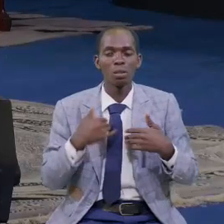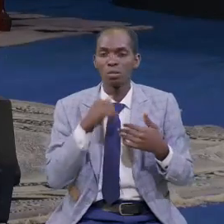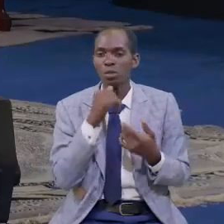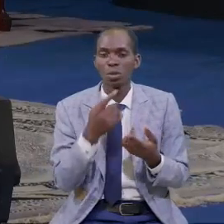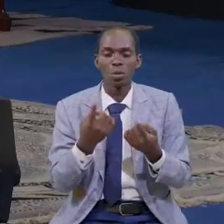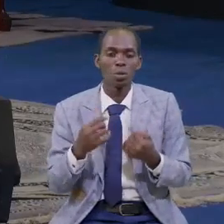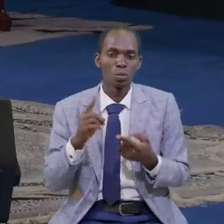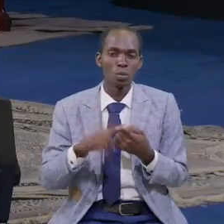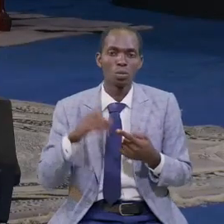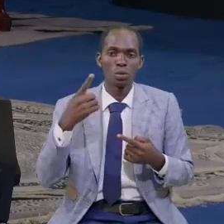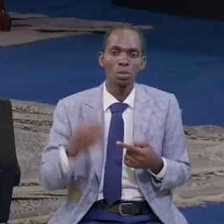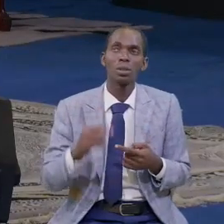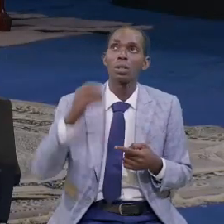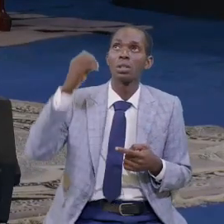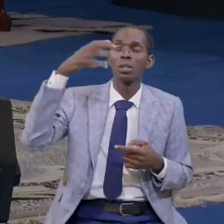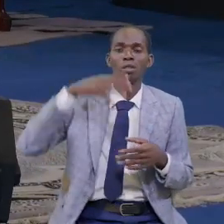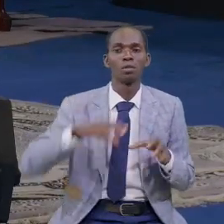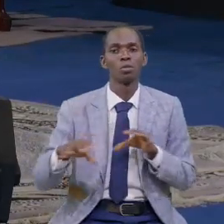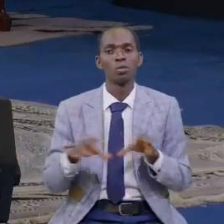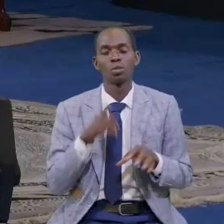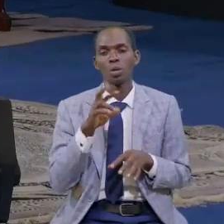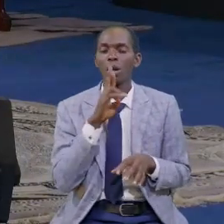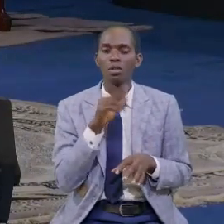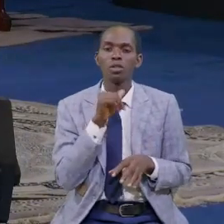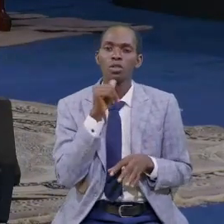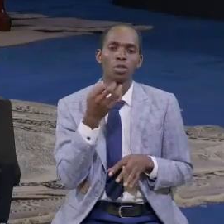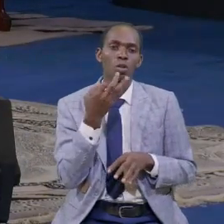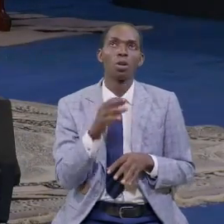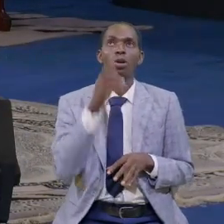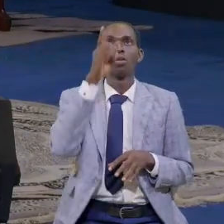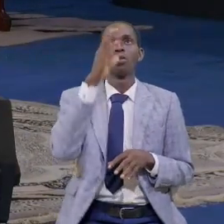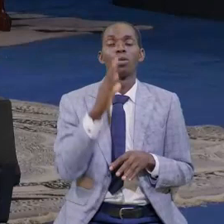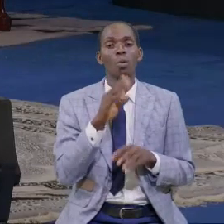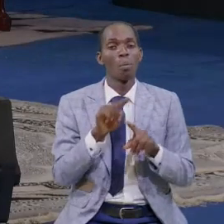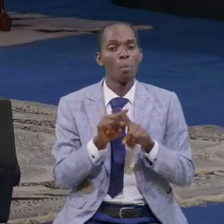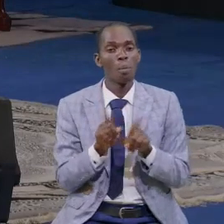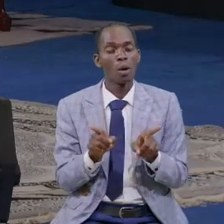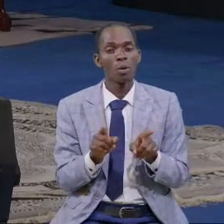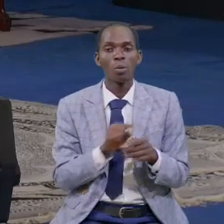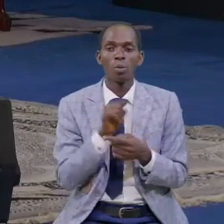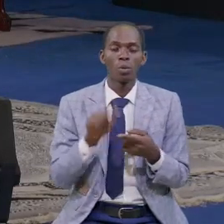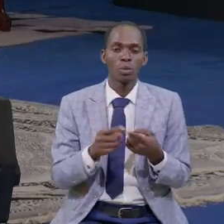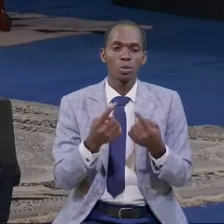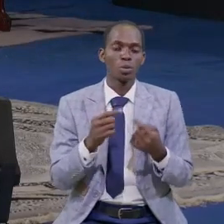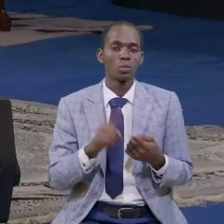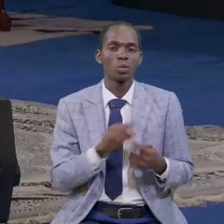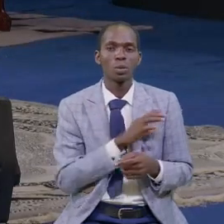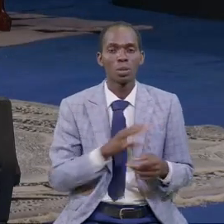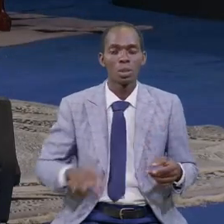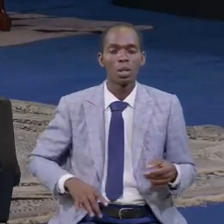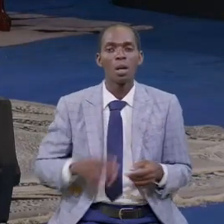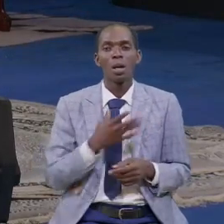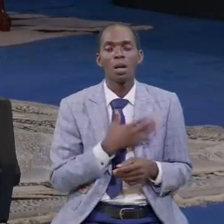do. You're not of God. But when you come to Christ and the light of Christ